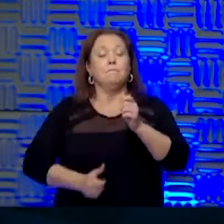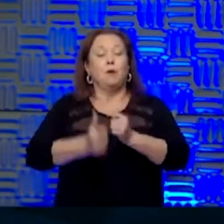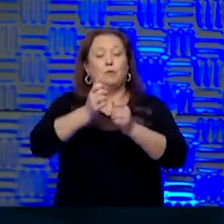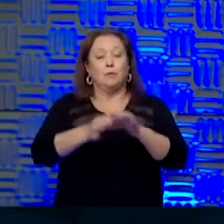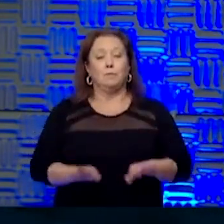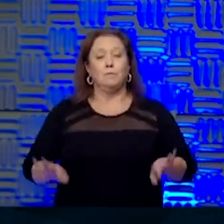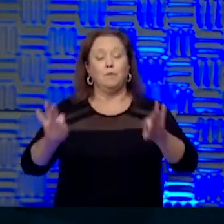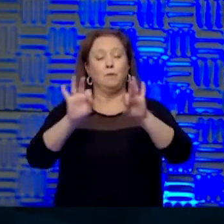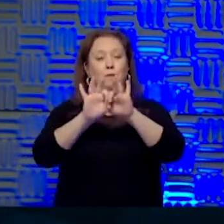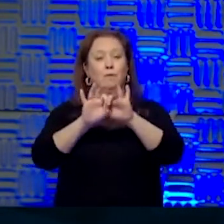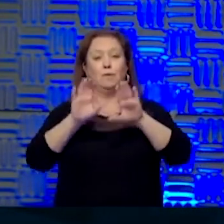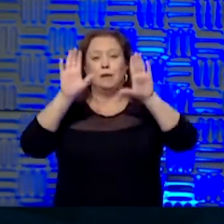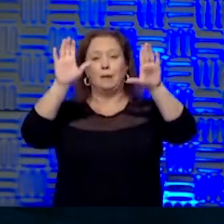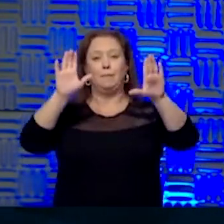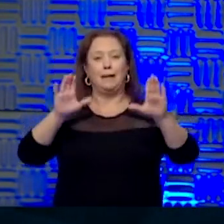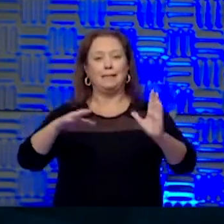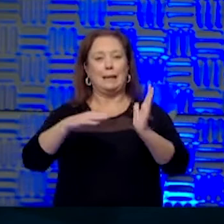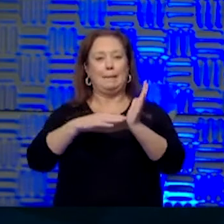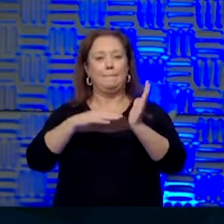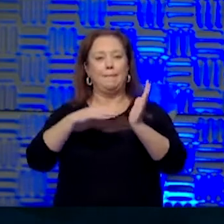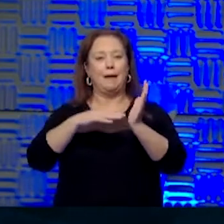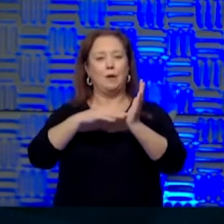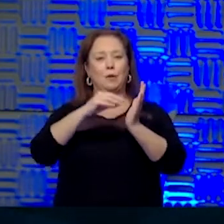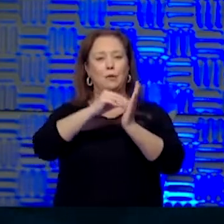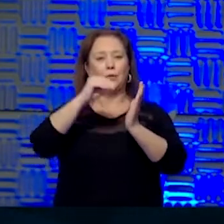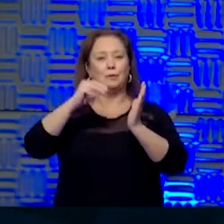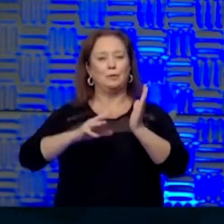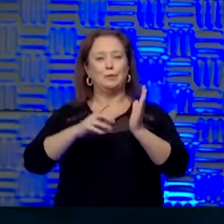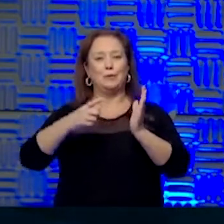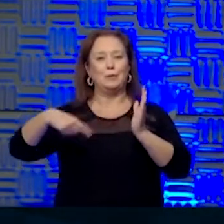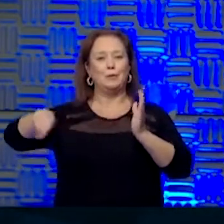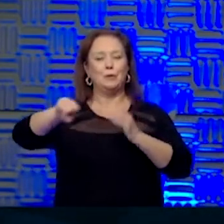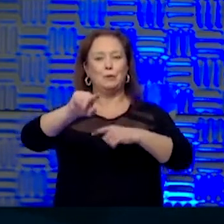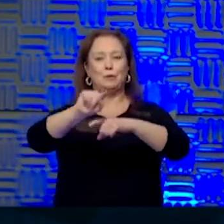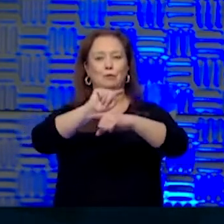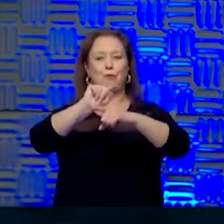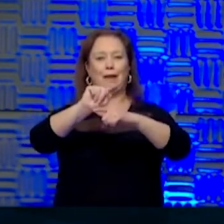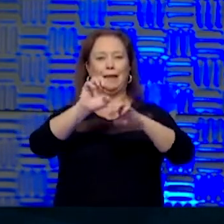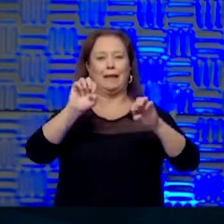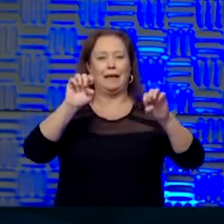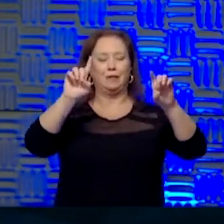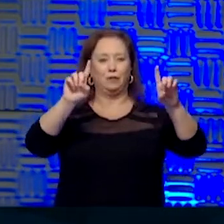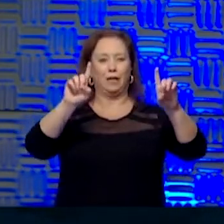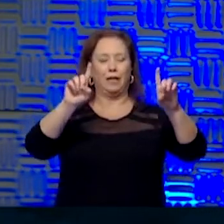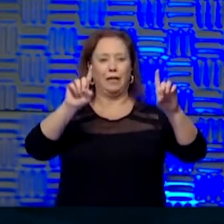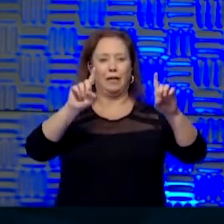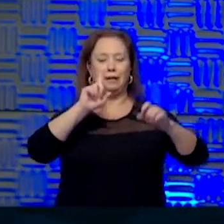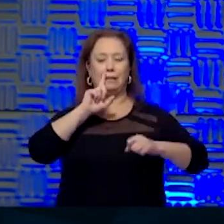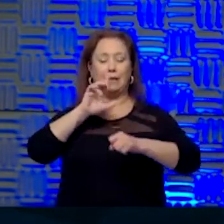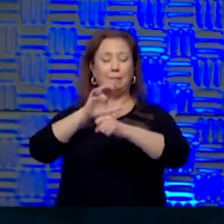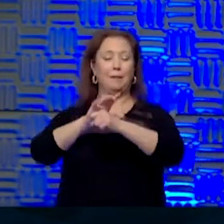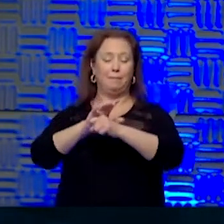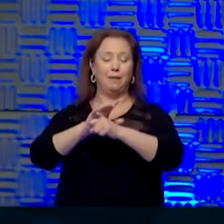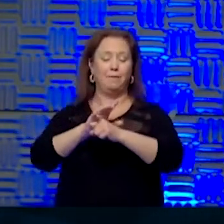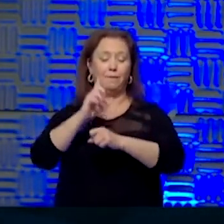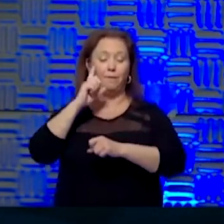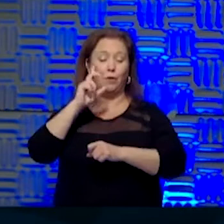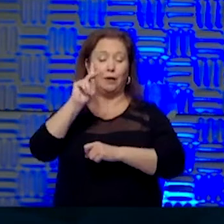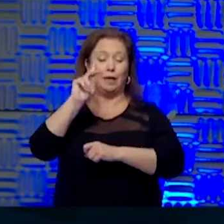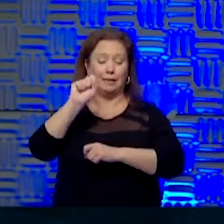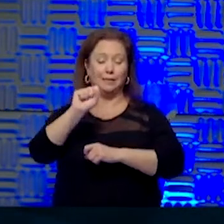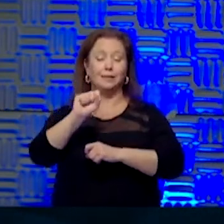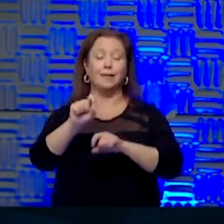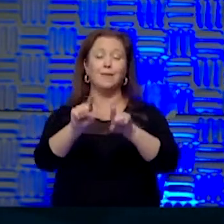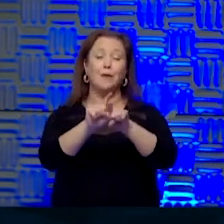what amazing medical students you are training and educating there, and what a commitment they have to Kansas, and especially rural